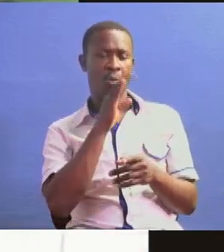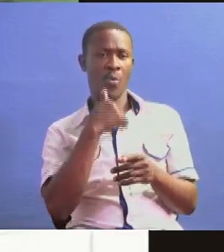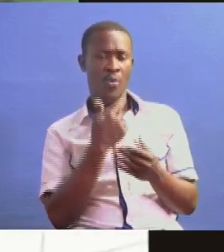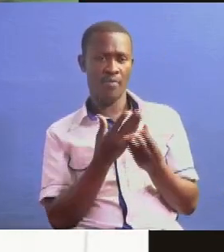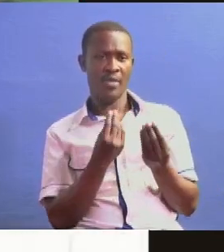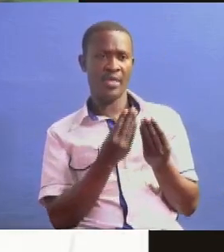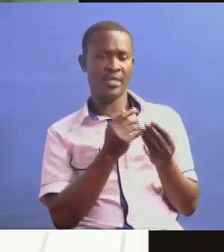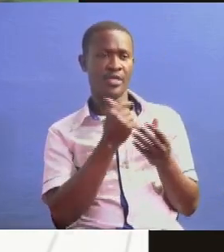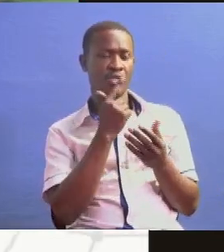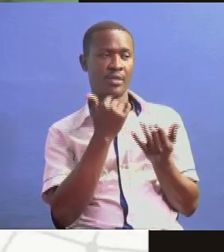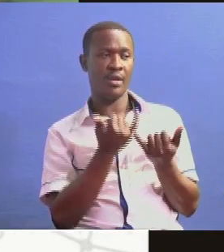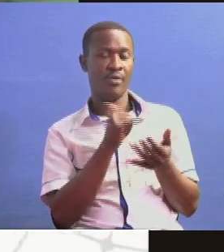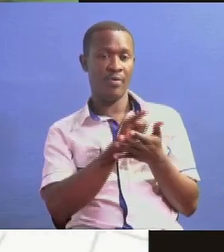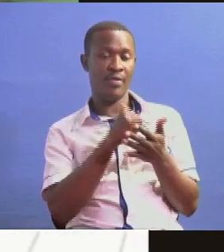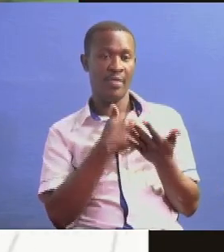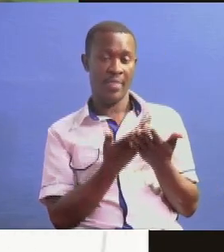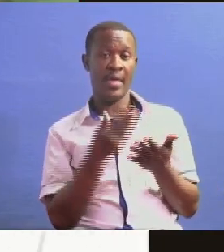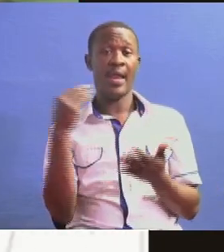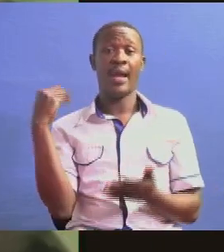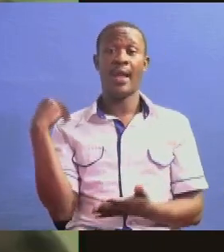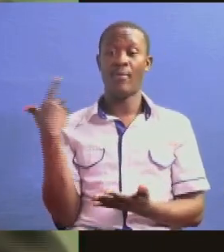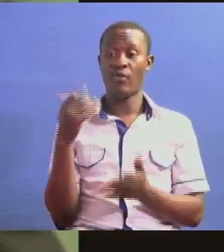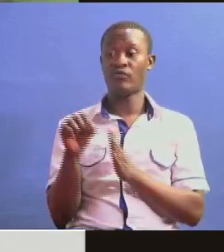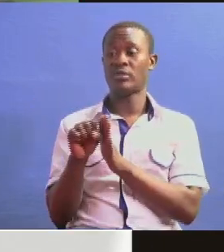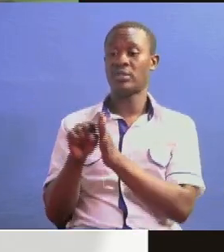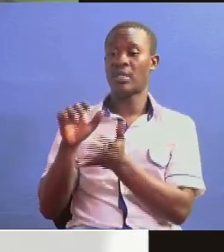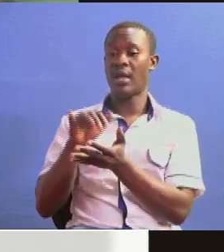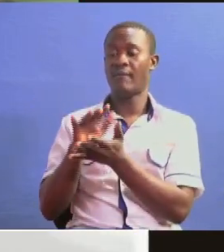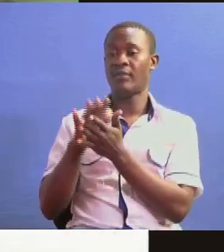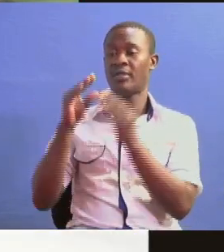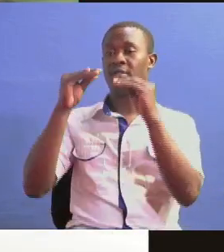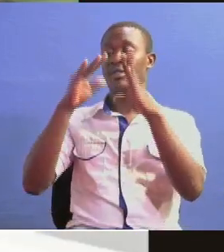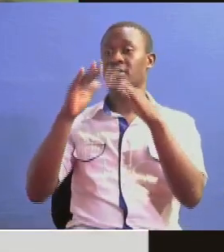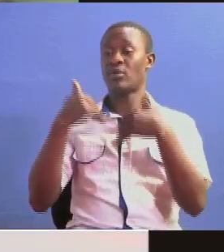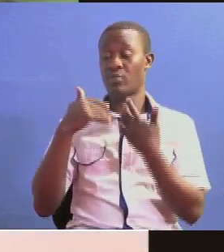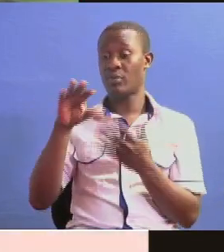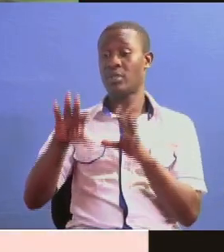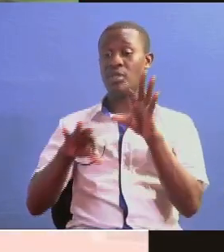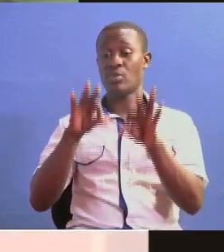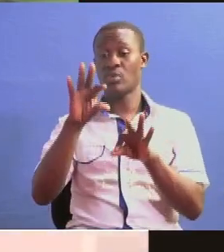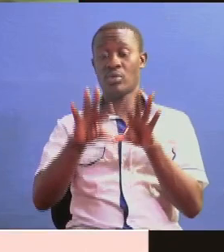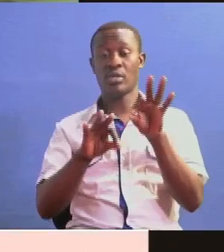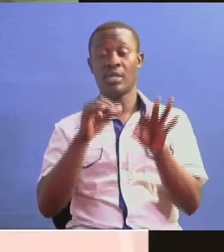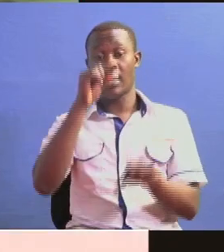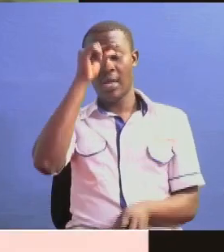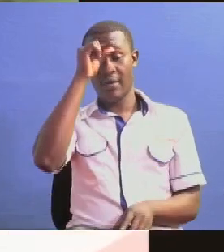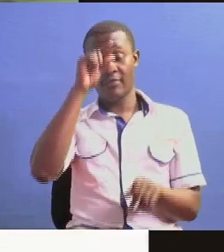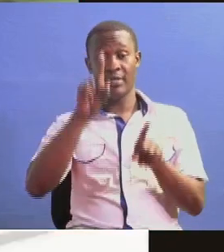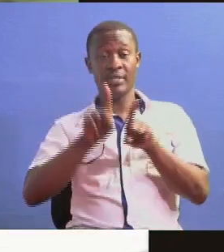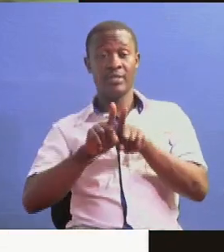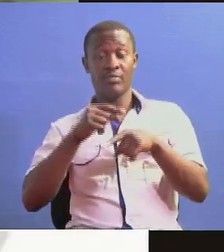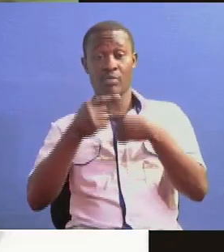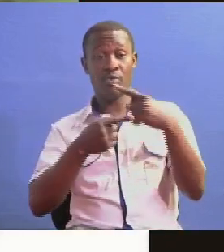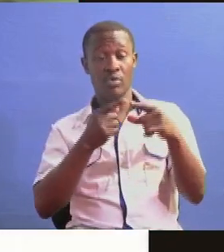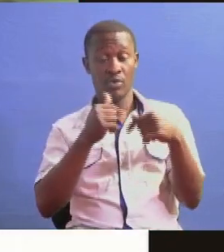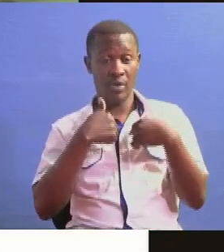easier now that the number of subjects has reduced, the teachers required will reduce, and the government is also going to